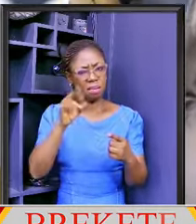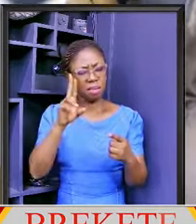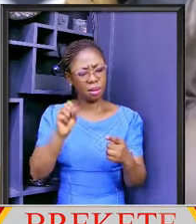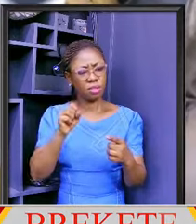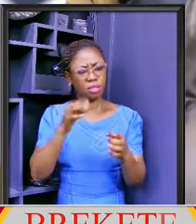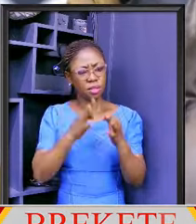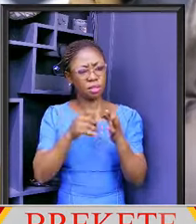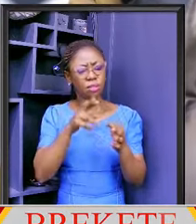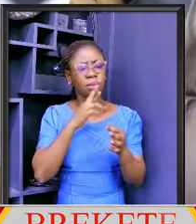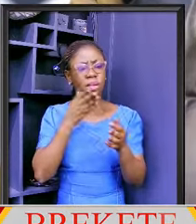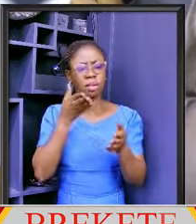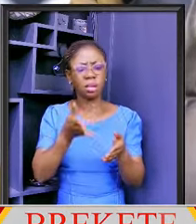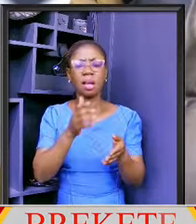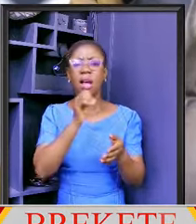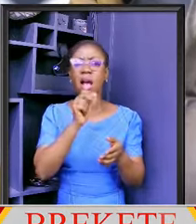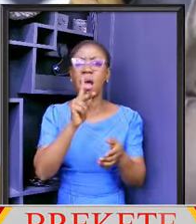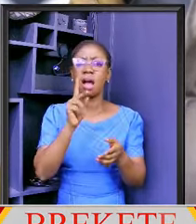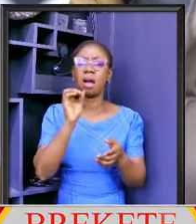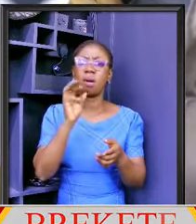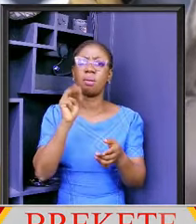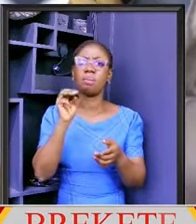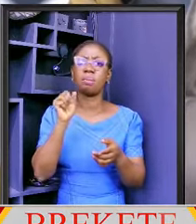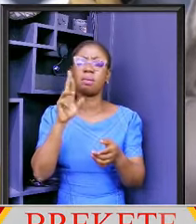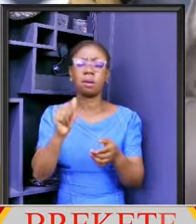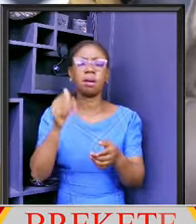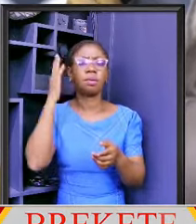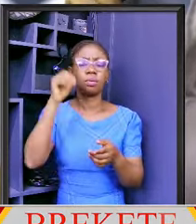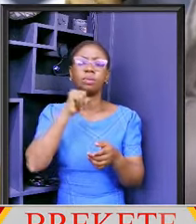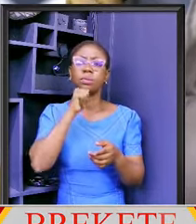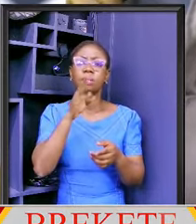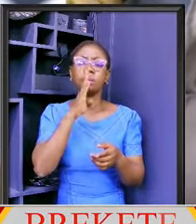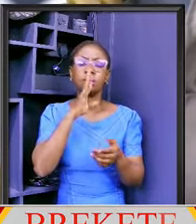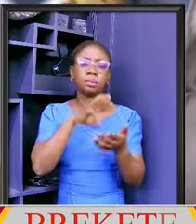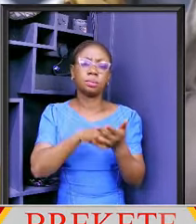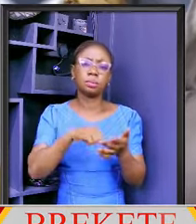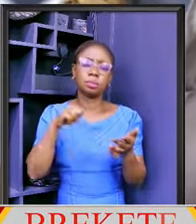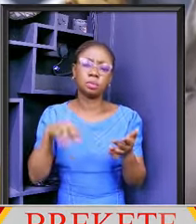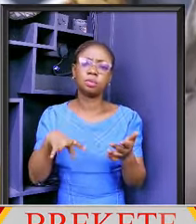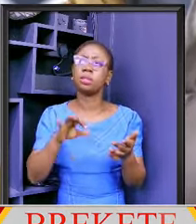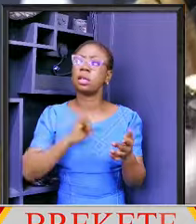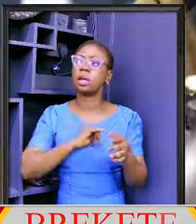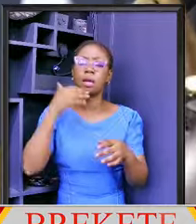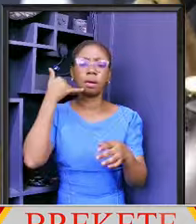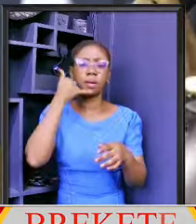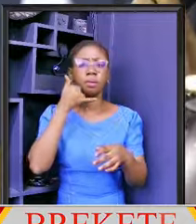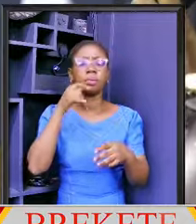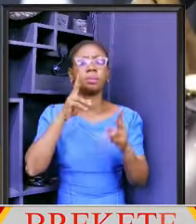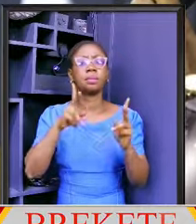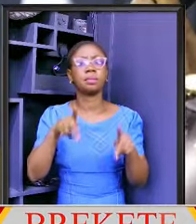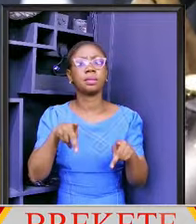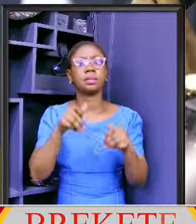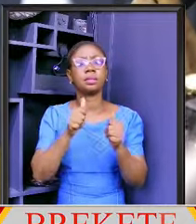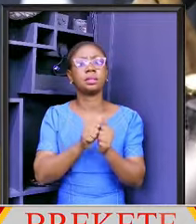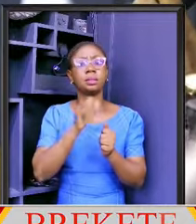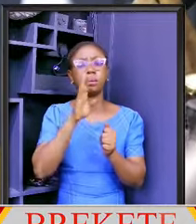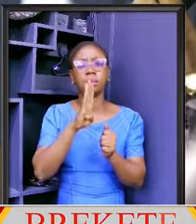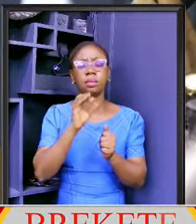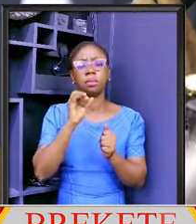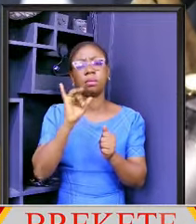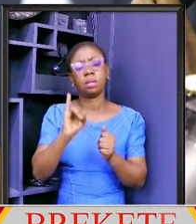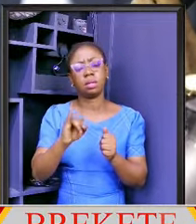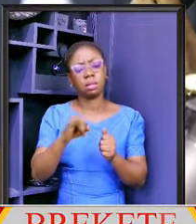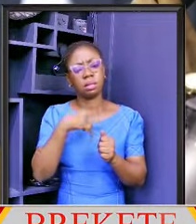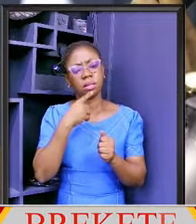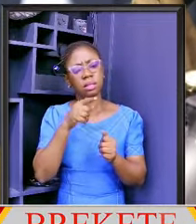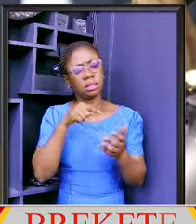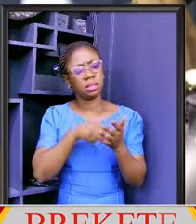be removed. And I told him, because I've come back, Akomoran will be part of it. I called somebody who is a friend in BOI. And he said, this is